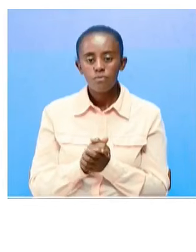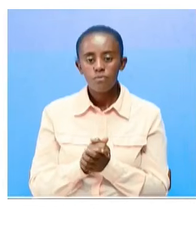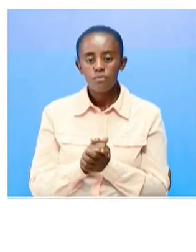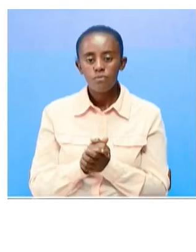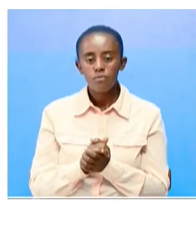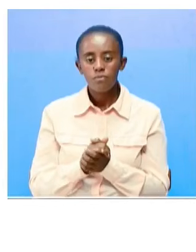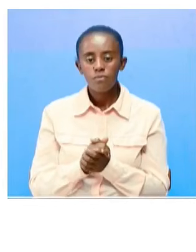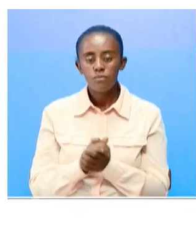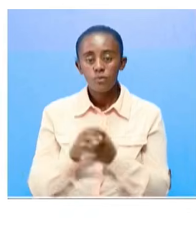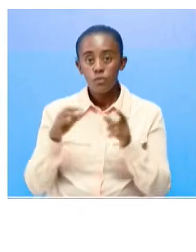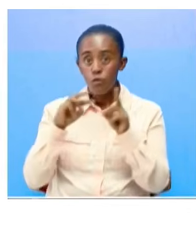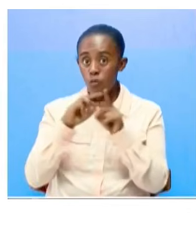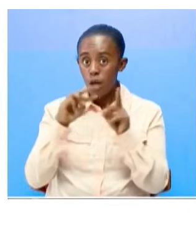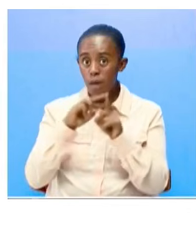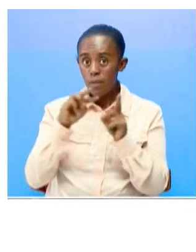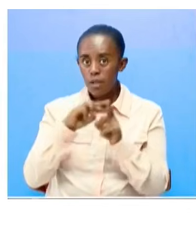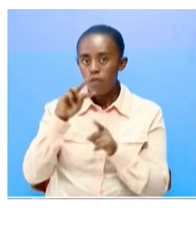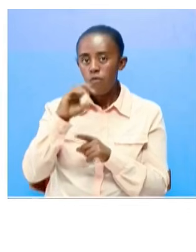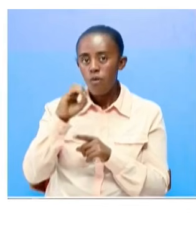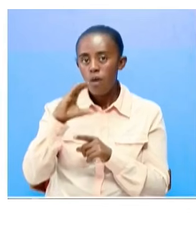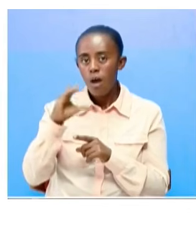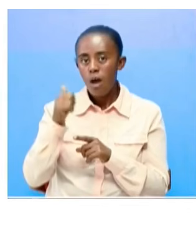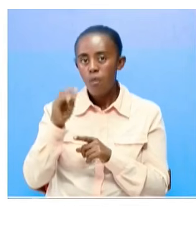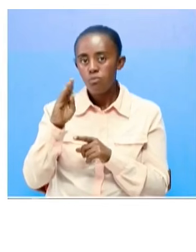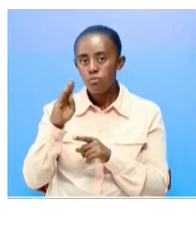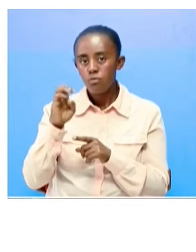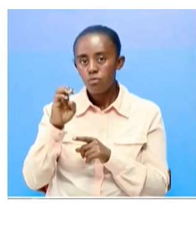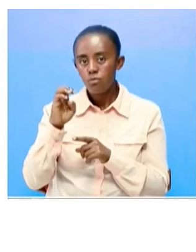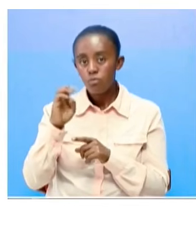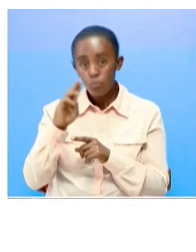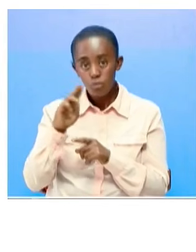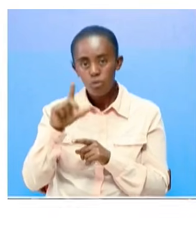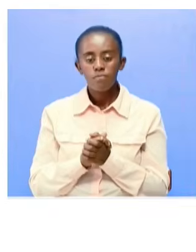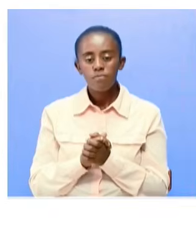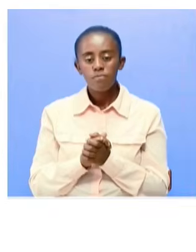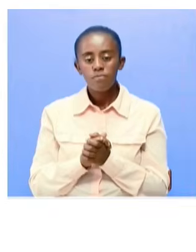This one is vocabulary, okay? Activity 2.